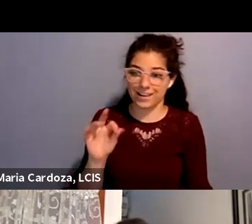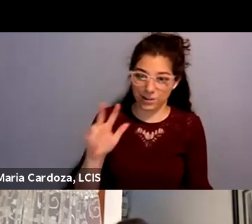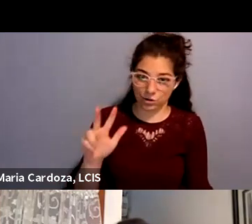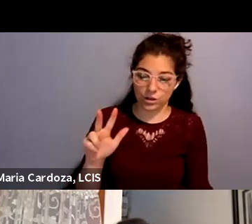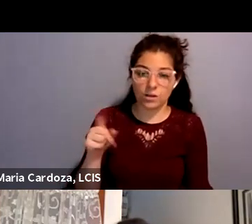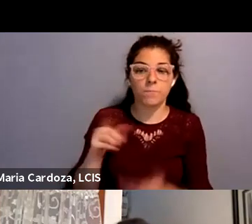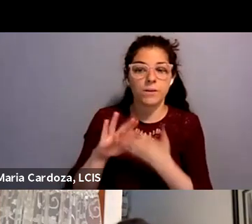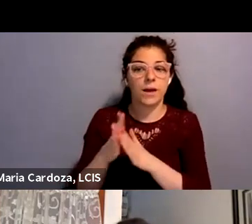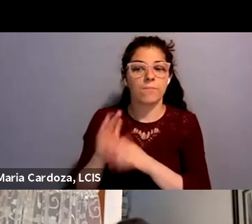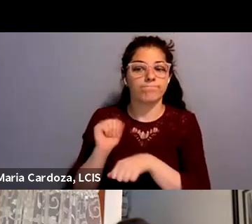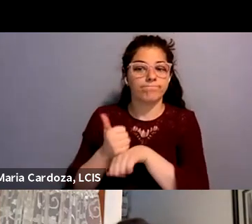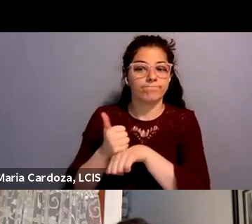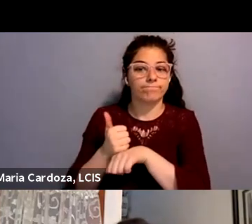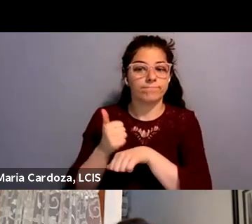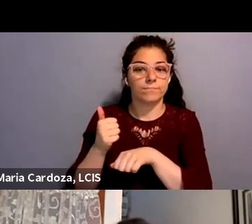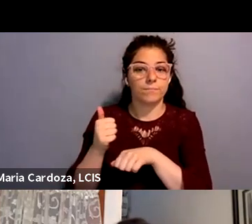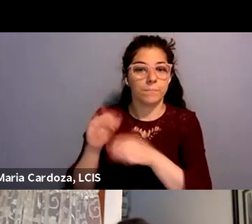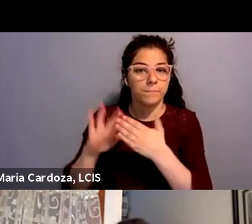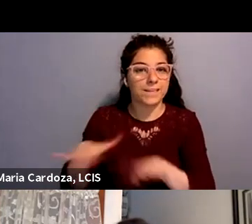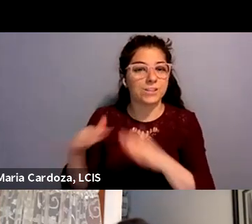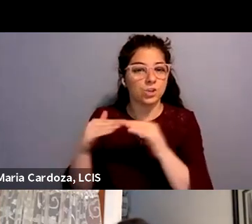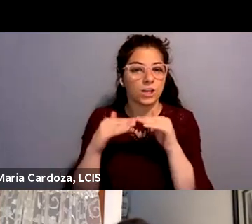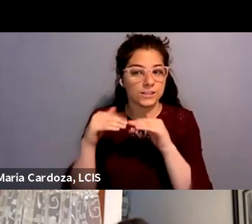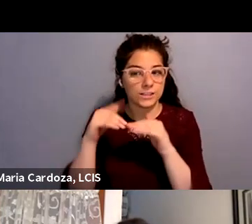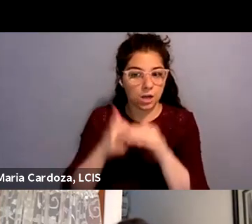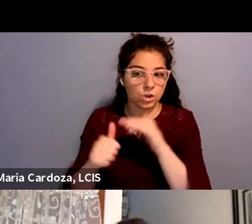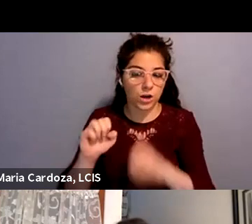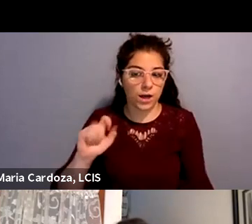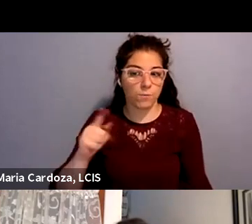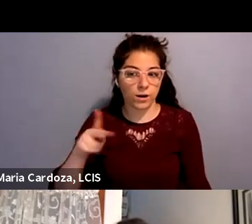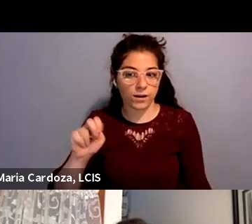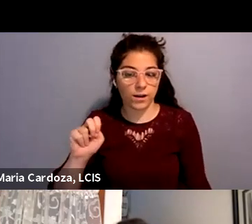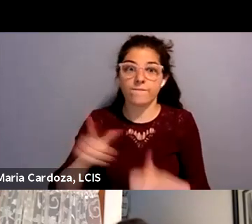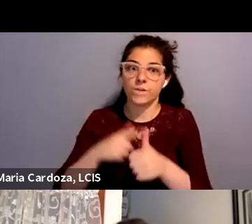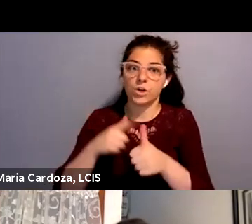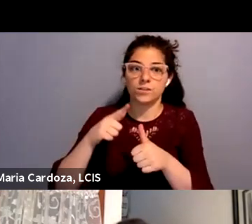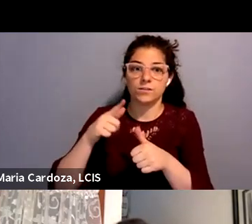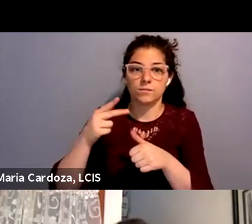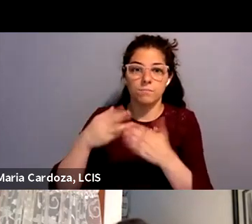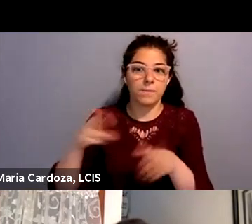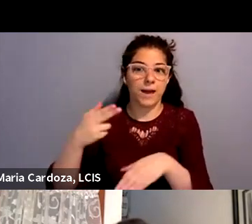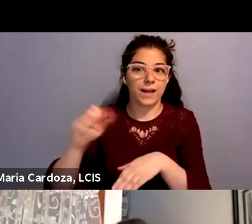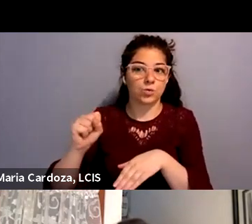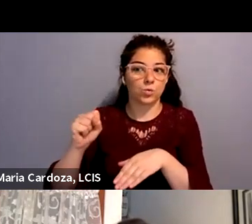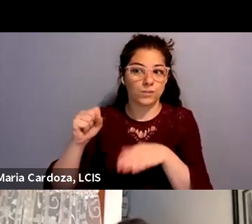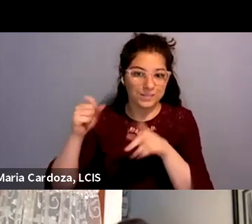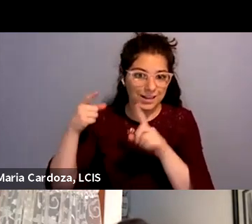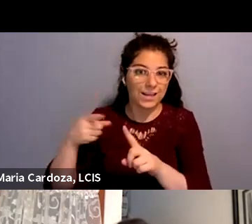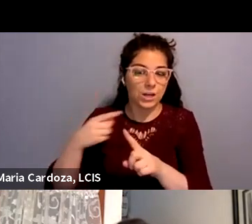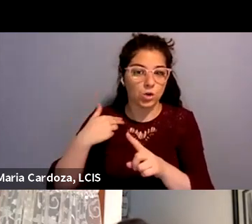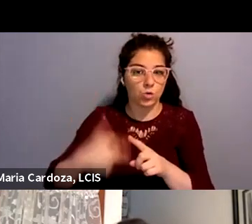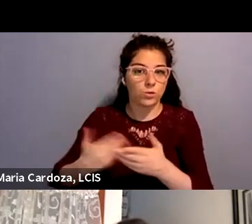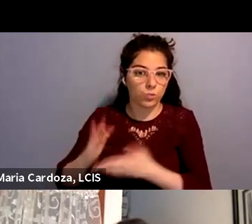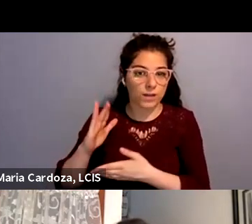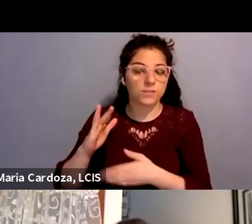founding principal of the El Puente Academy for Peace and Justice, the first public high school in the nation dedicated to human rights. And in